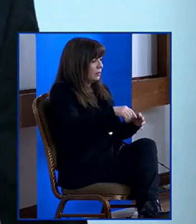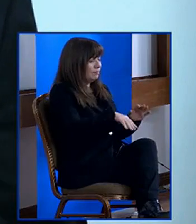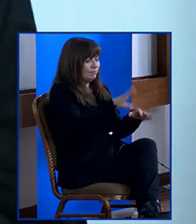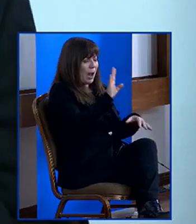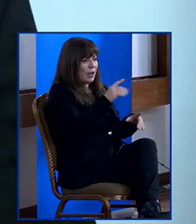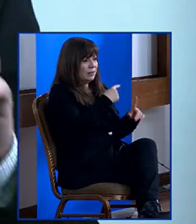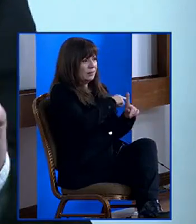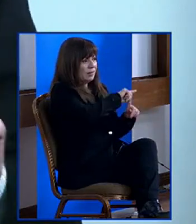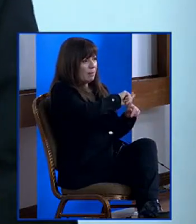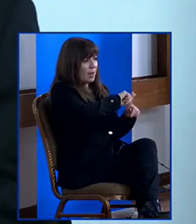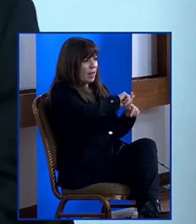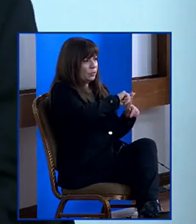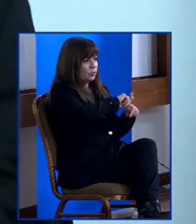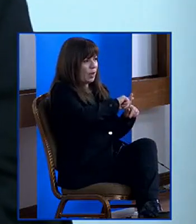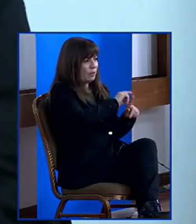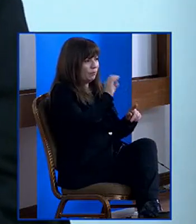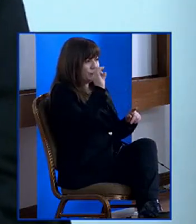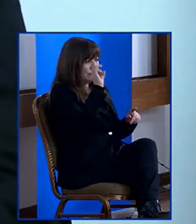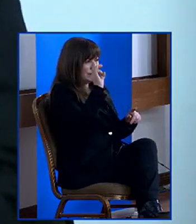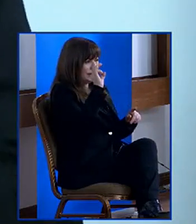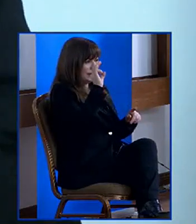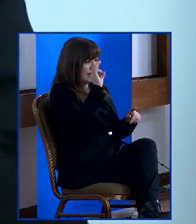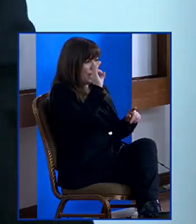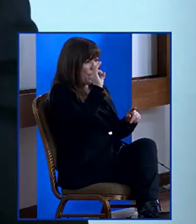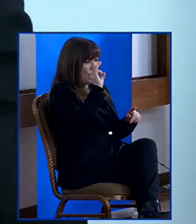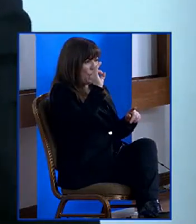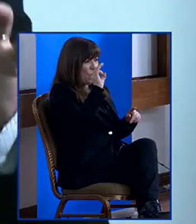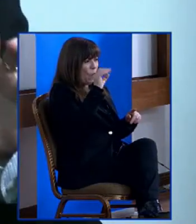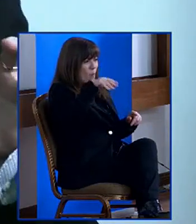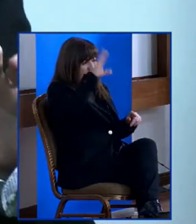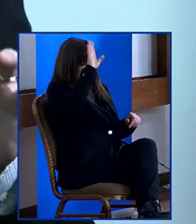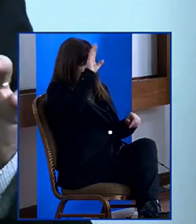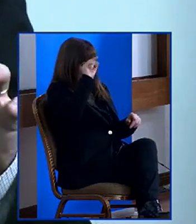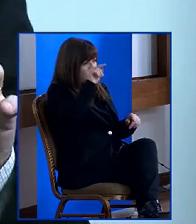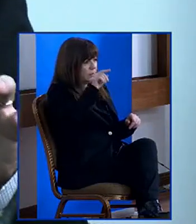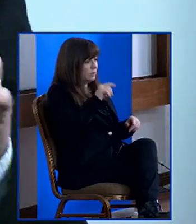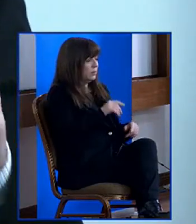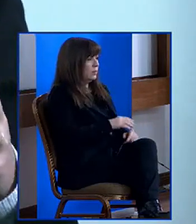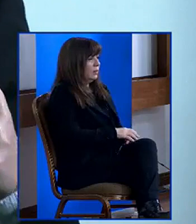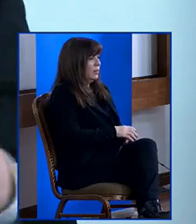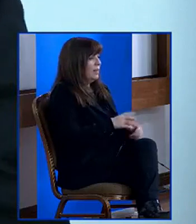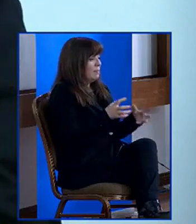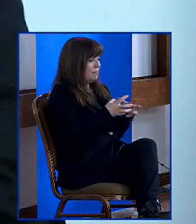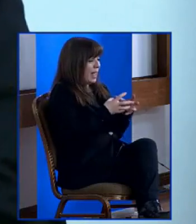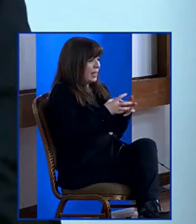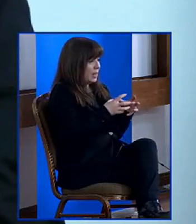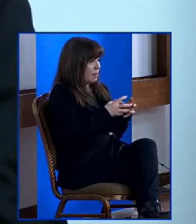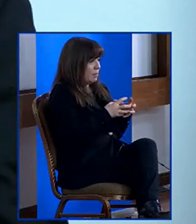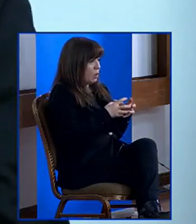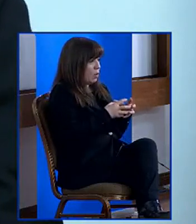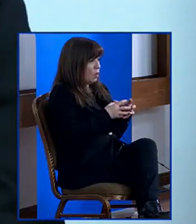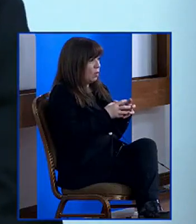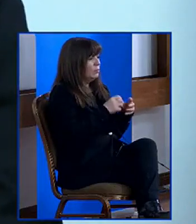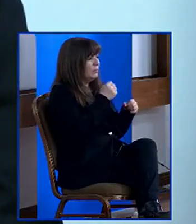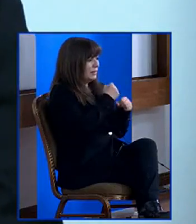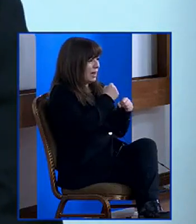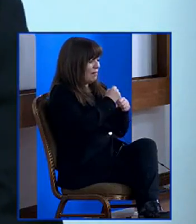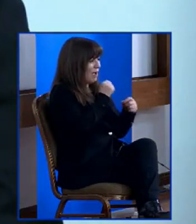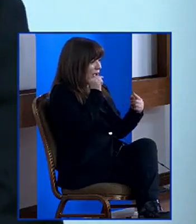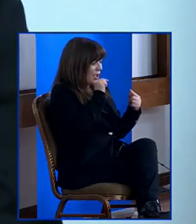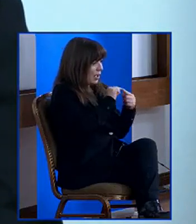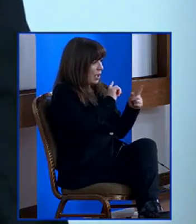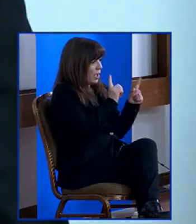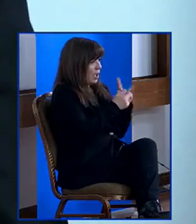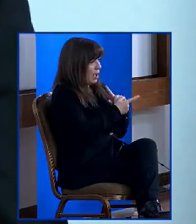my team covers climate change and the economy, and maybe in some bigger embassies we split the two subjects up, but I think it's really good that we do it in an integrated